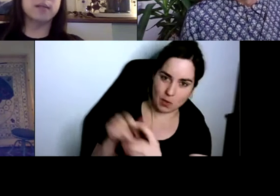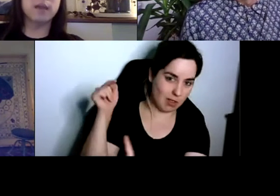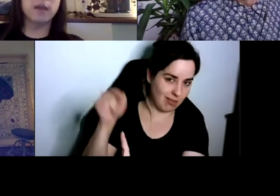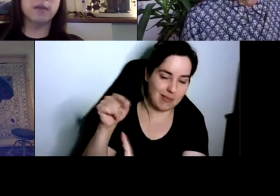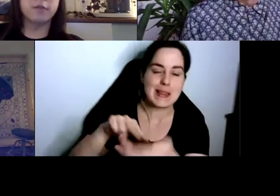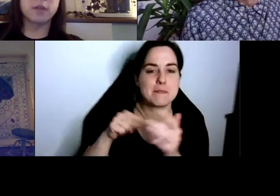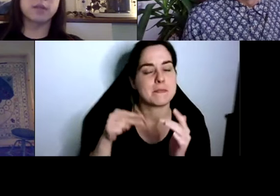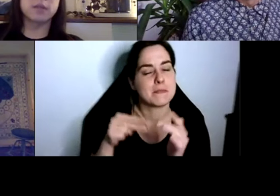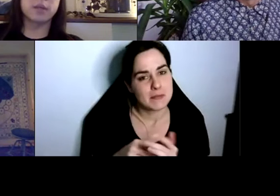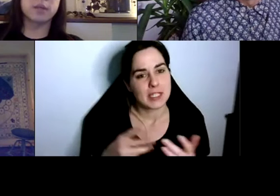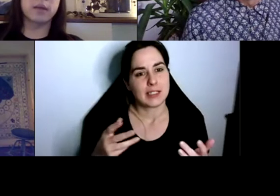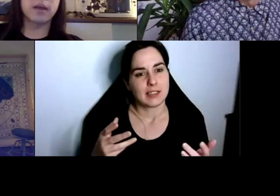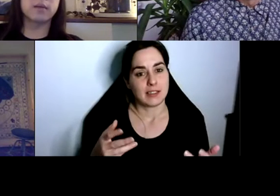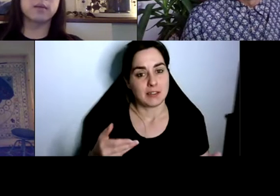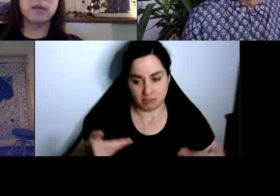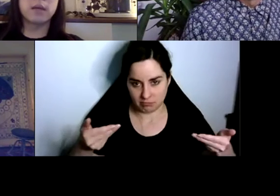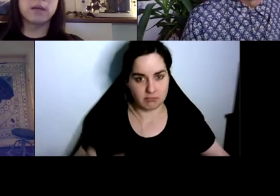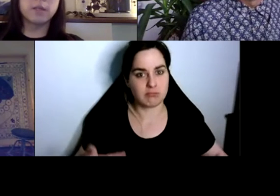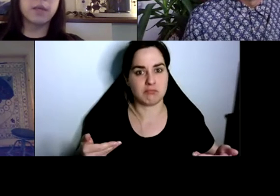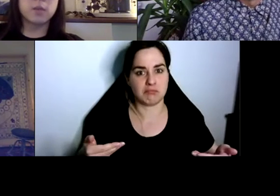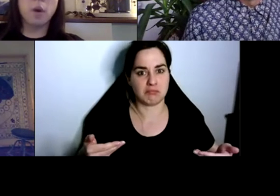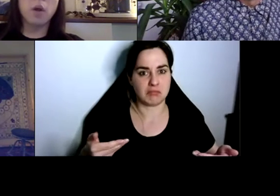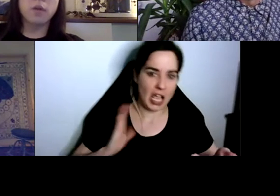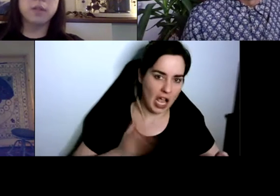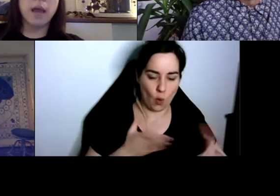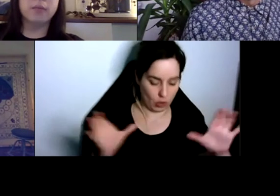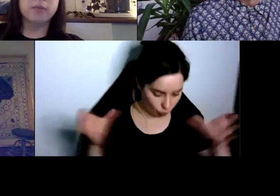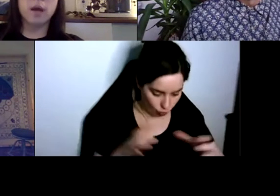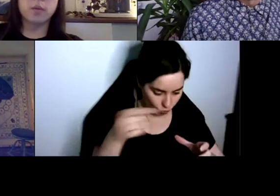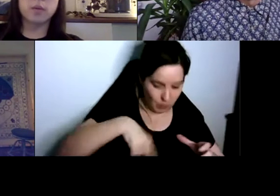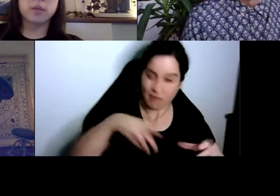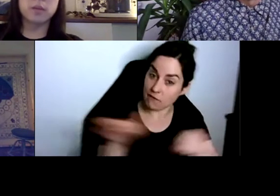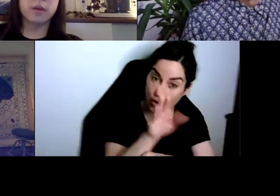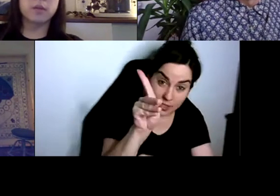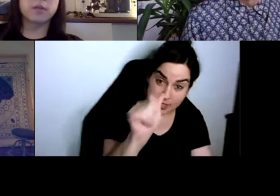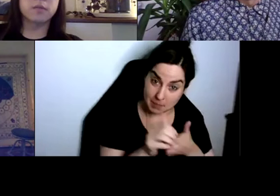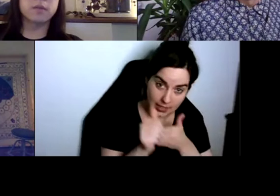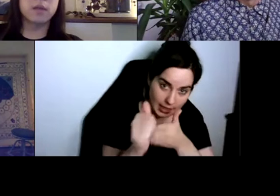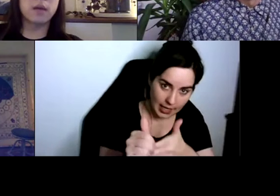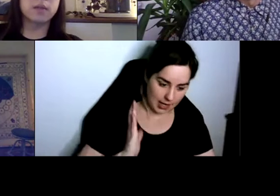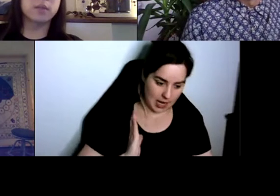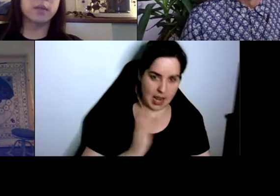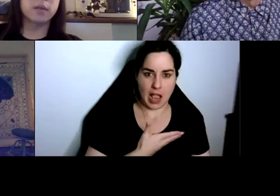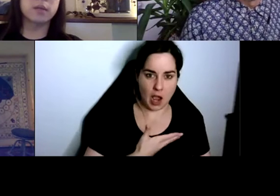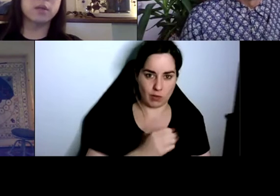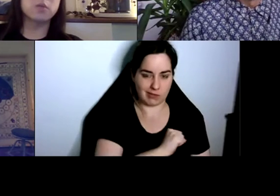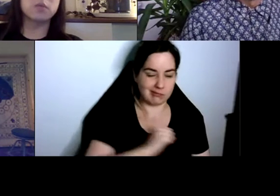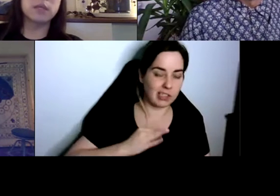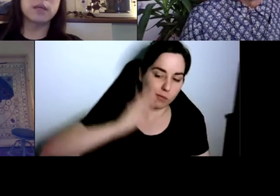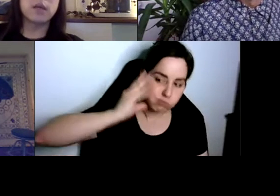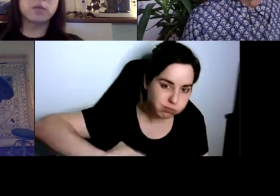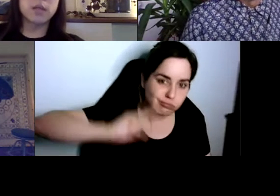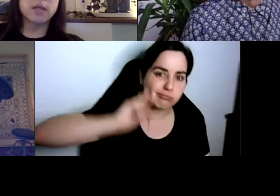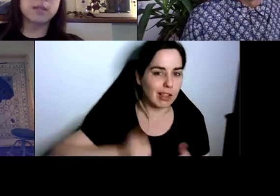know, as a fully disability-led space where all of our staff come with the experience of disability, you know,